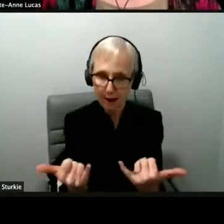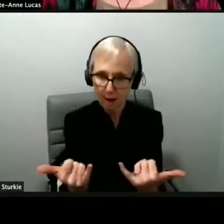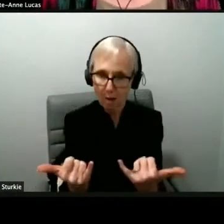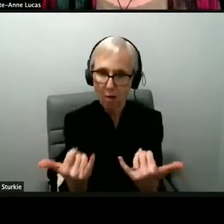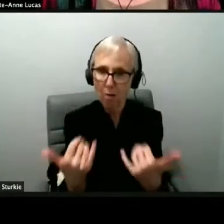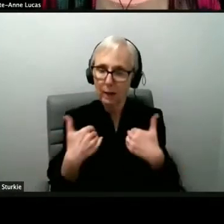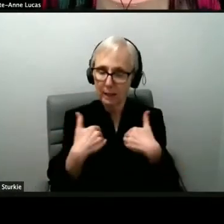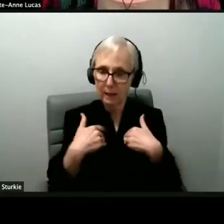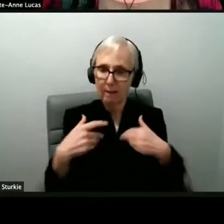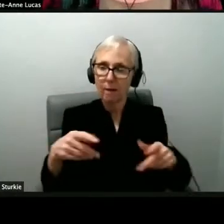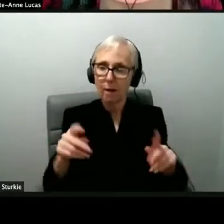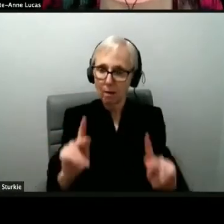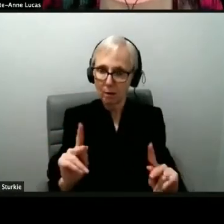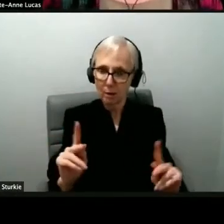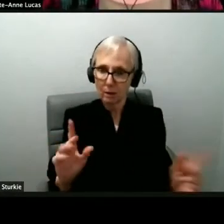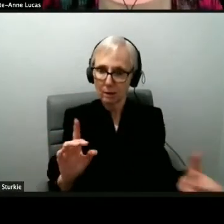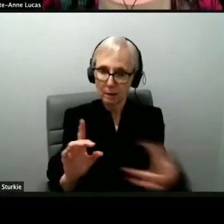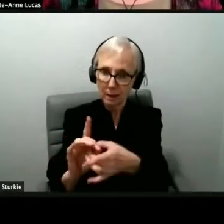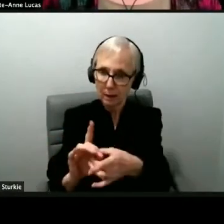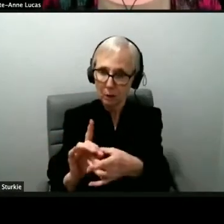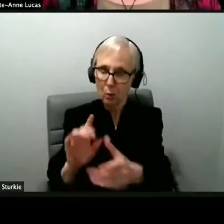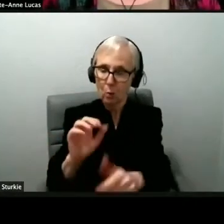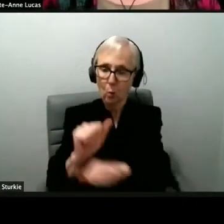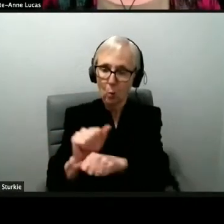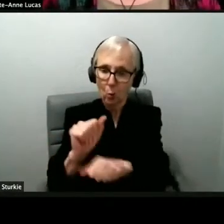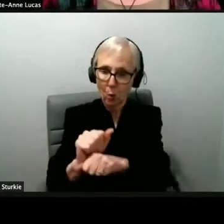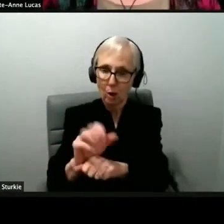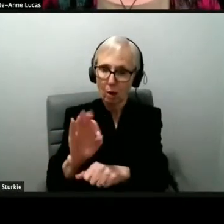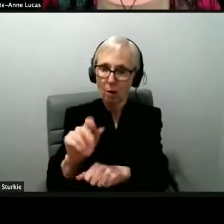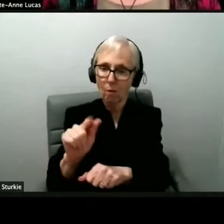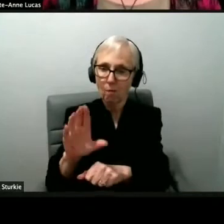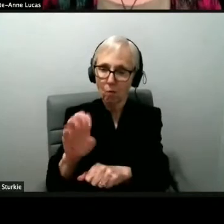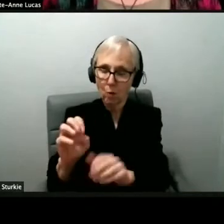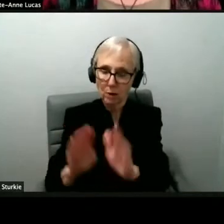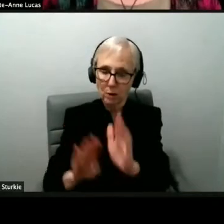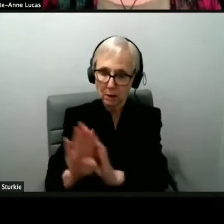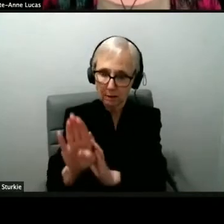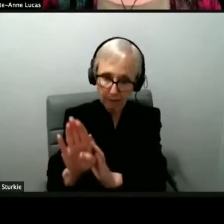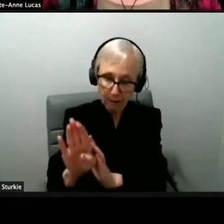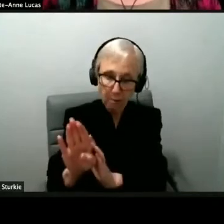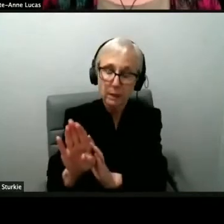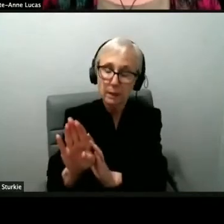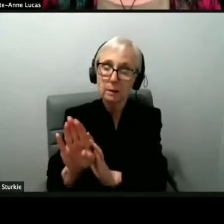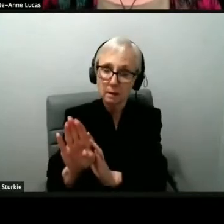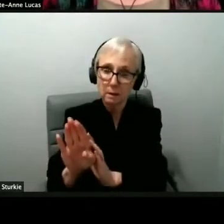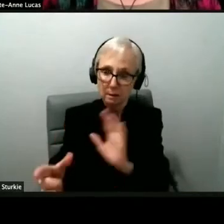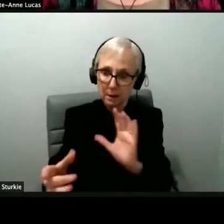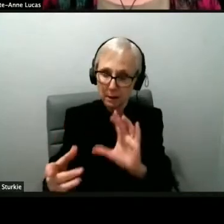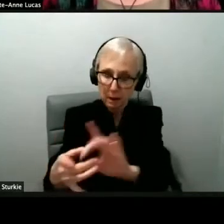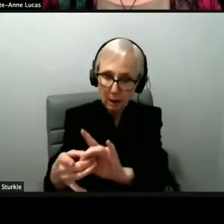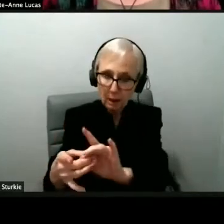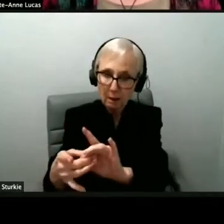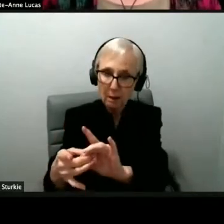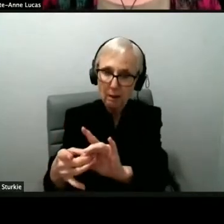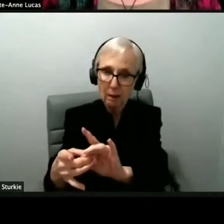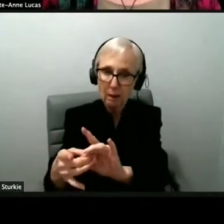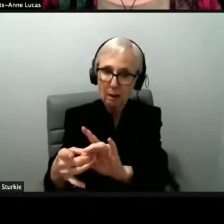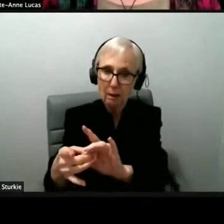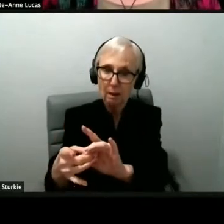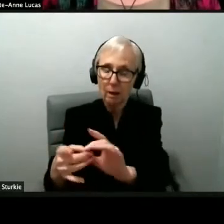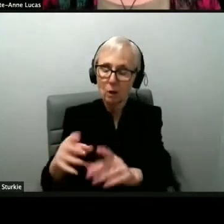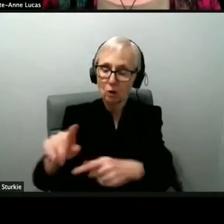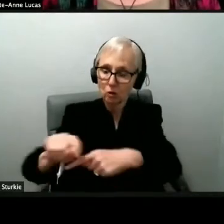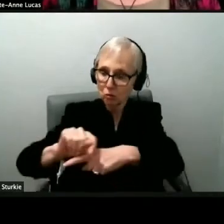can have opportunities that are connected to workforce development. We can have opportunities that are connected to the trade and